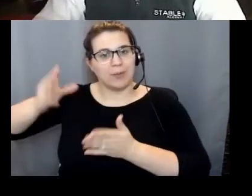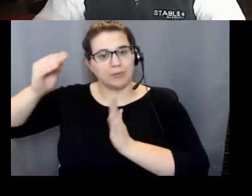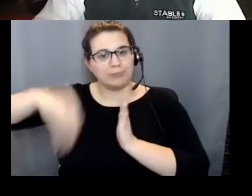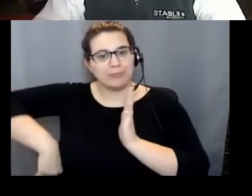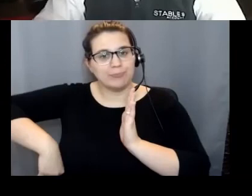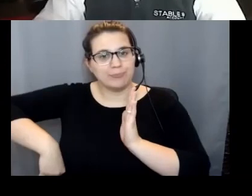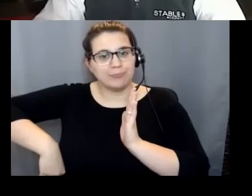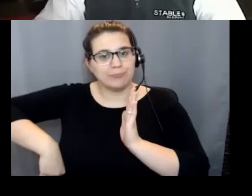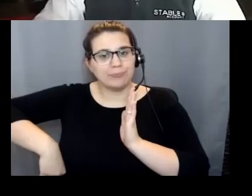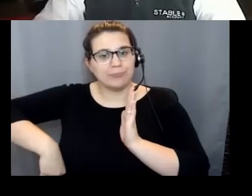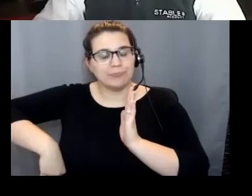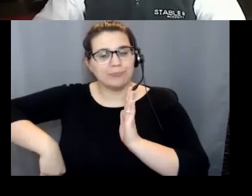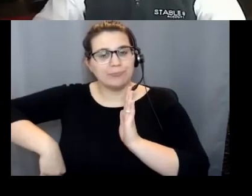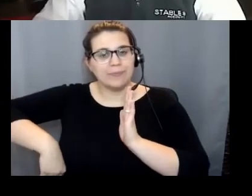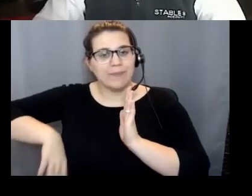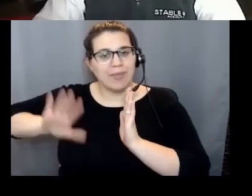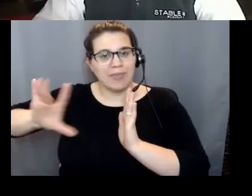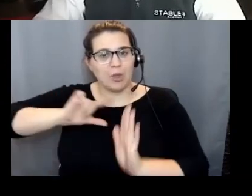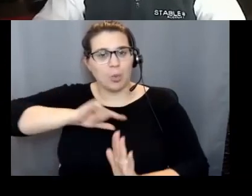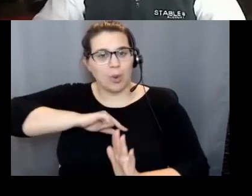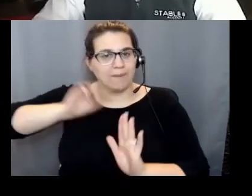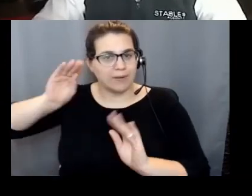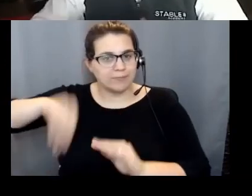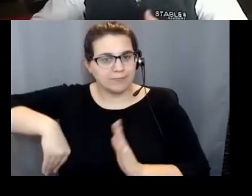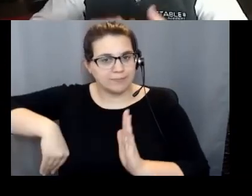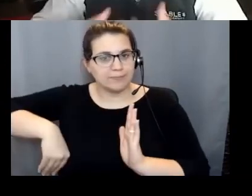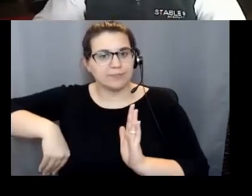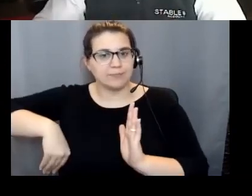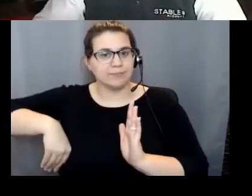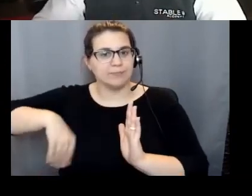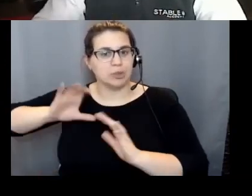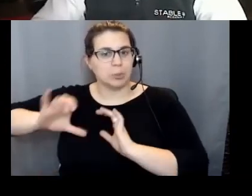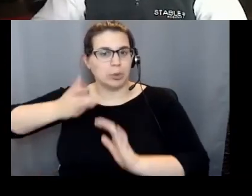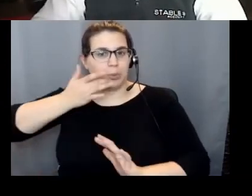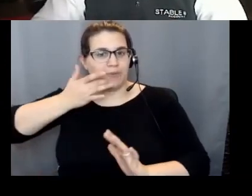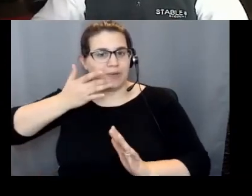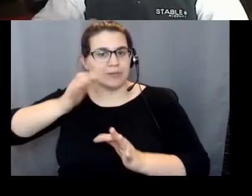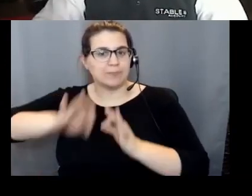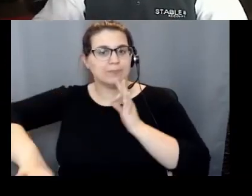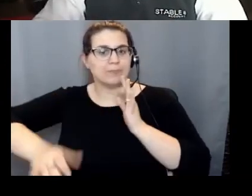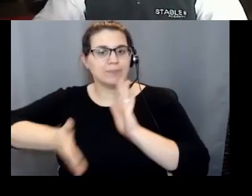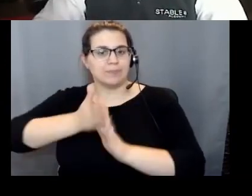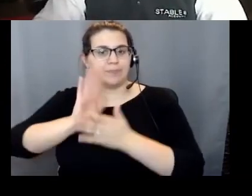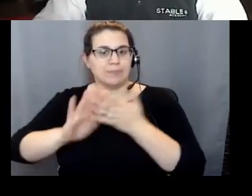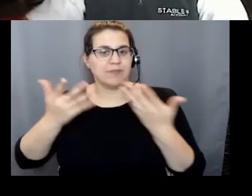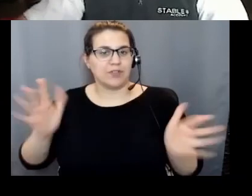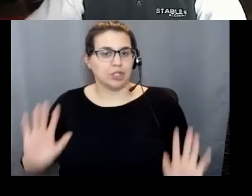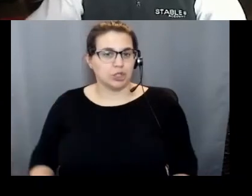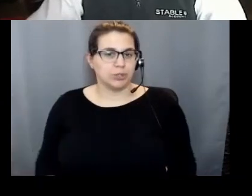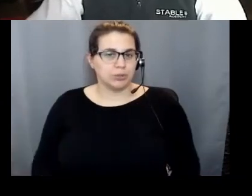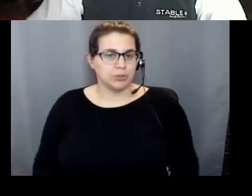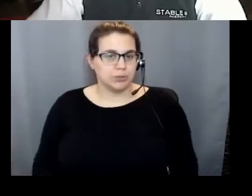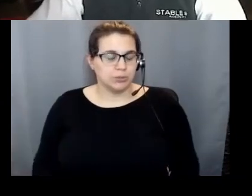their eligibility information, a communication preference, and then you're done. And then what happens is when that account